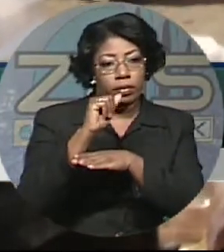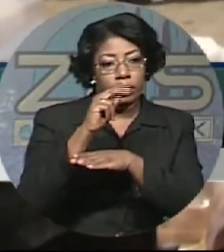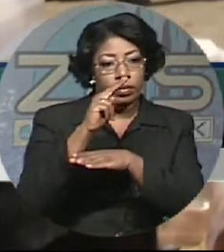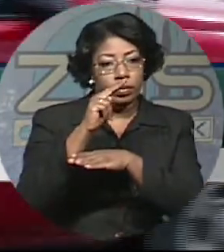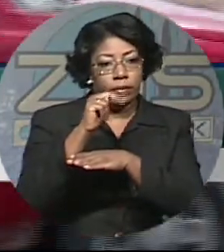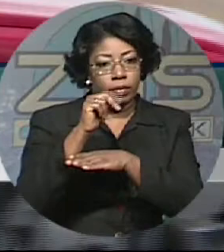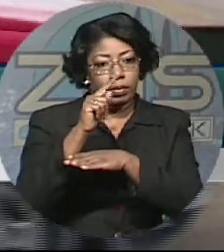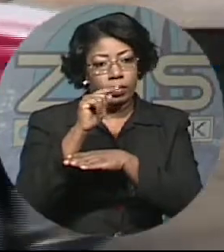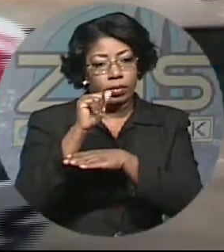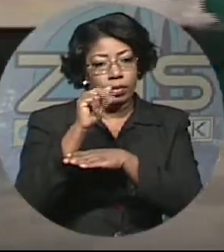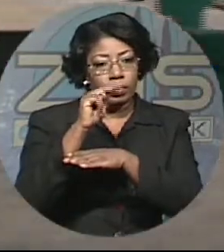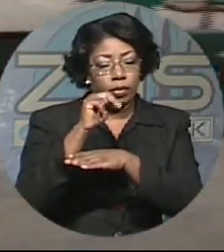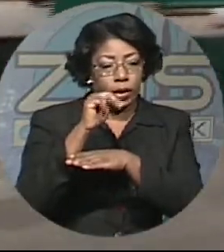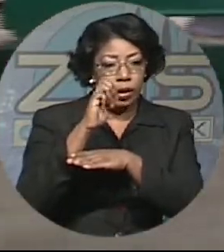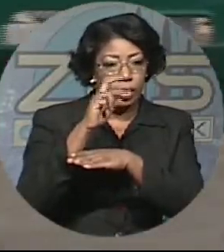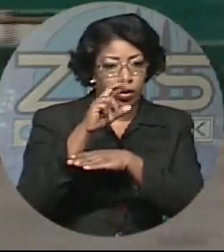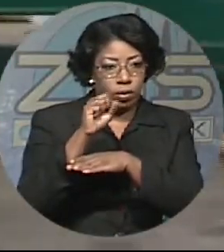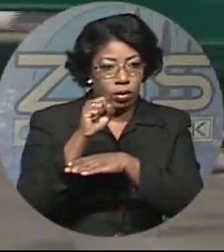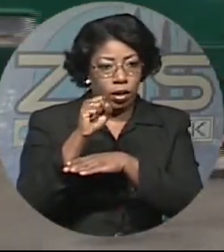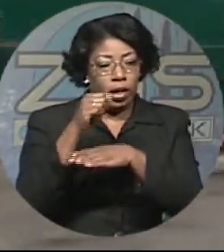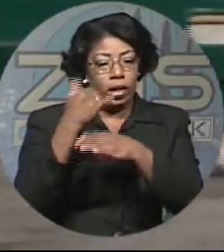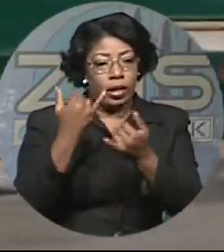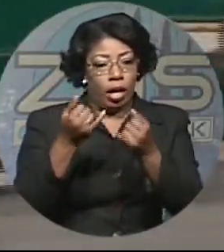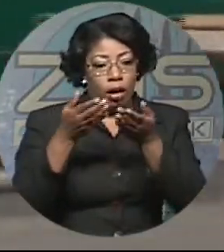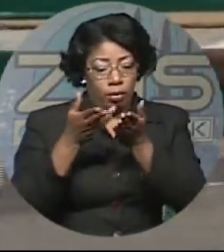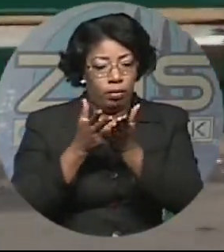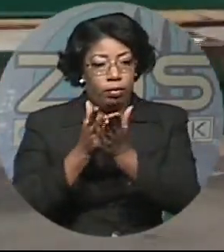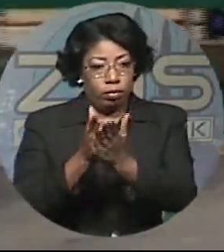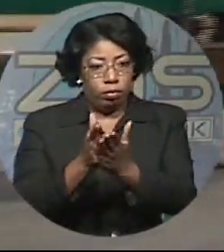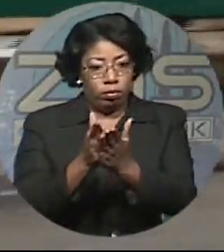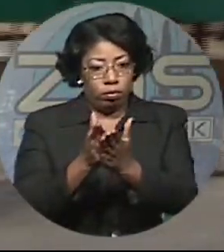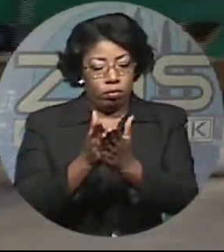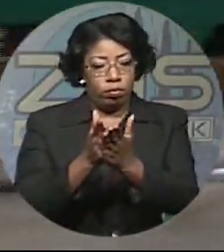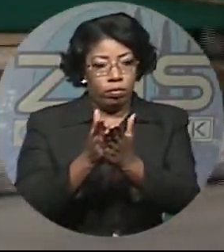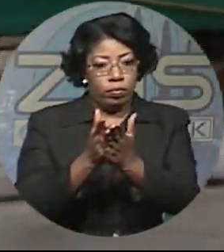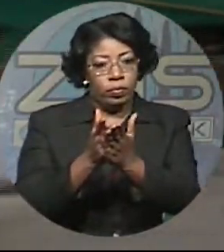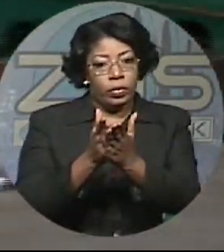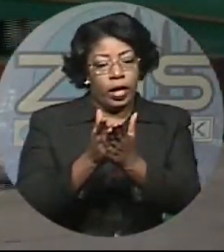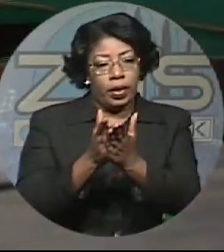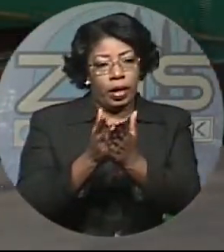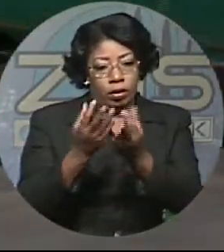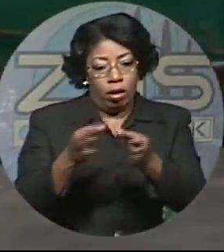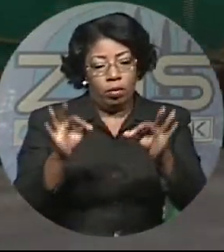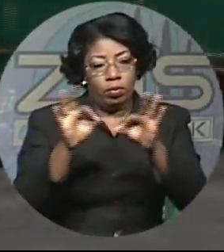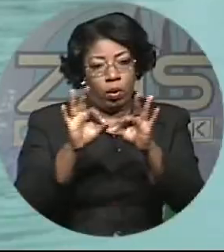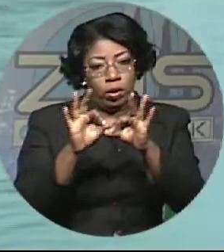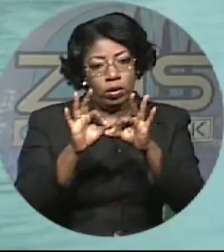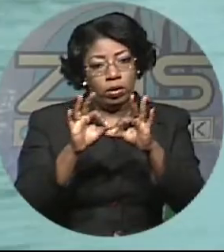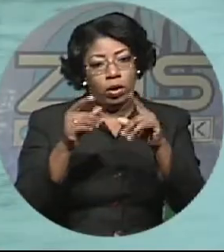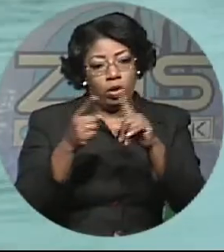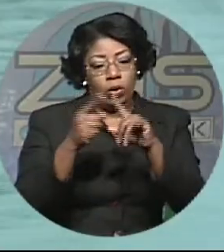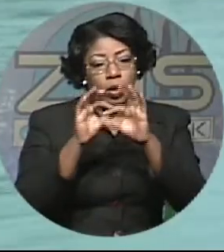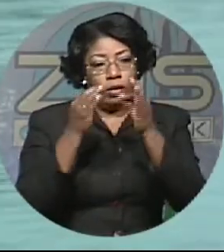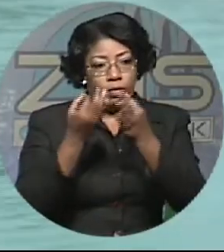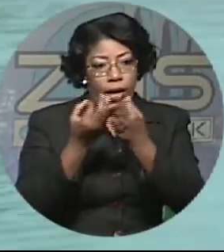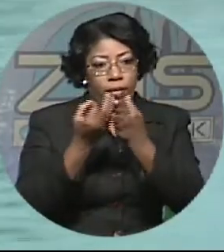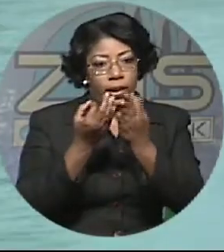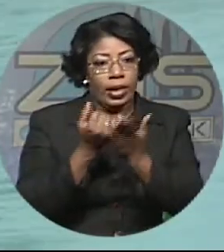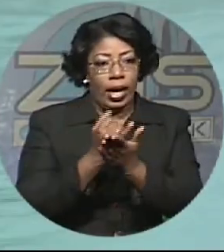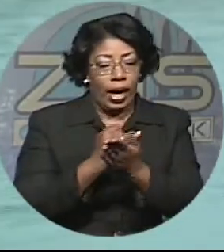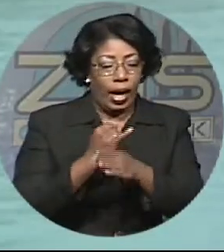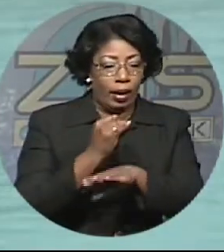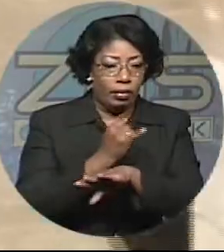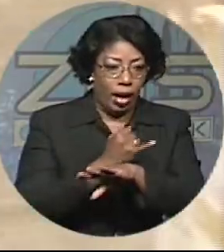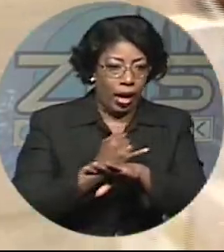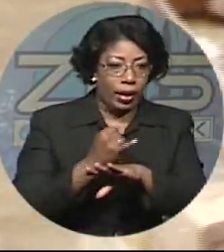family islands. Mailboats are a long-standing Bahamian tradition and are a vital linkage between New Providence and the Family Islands.